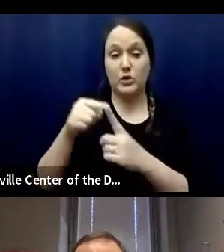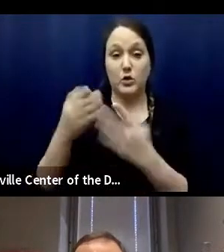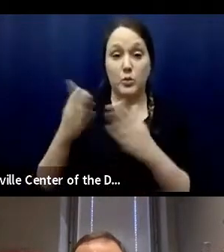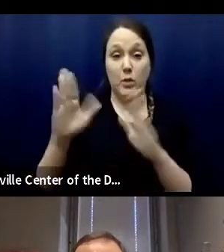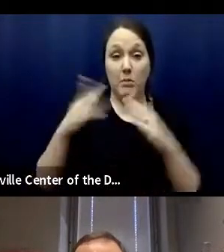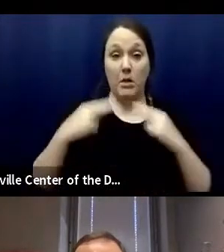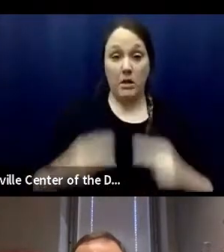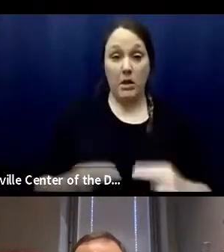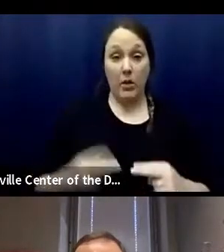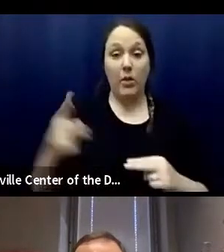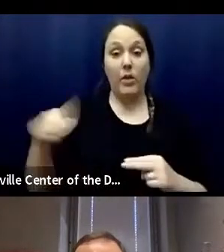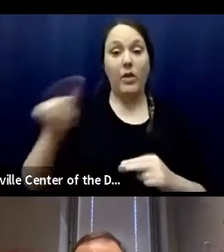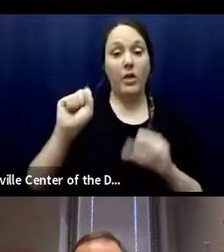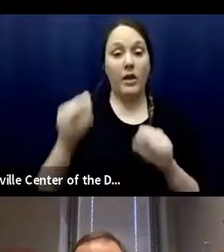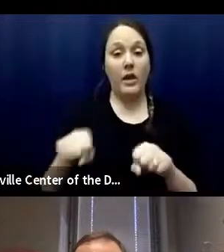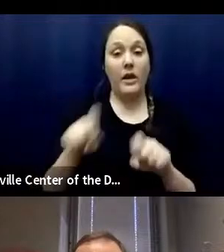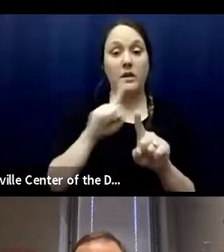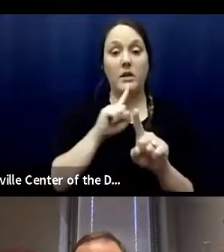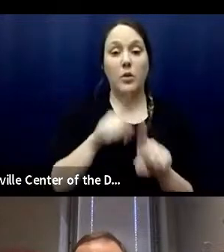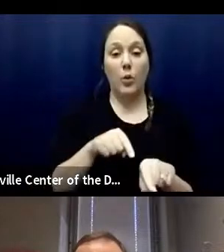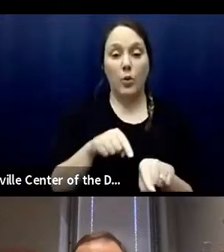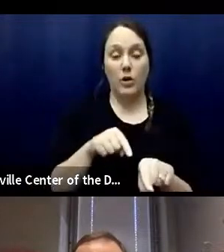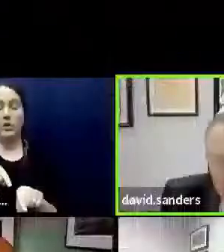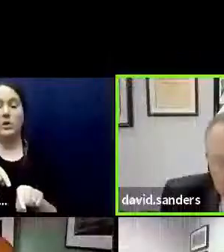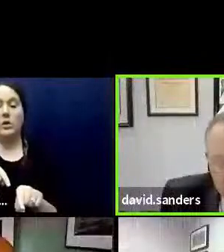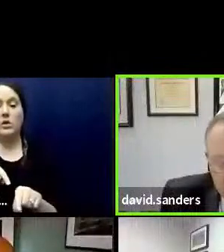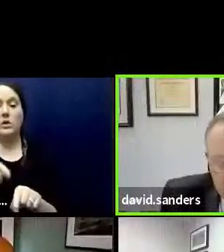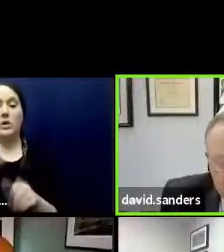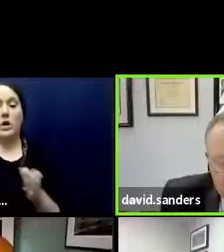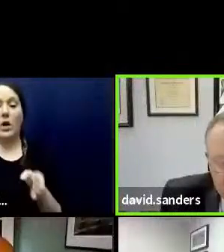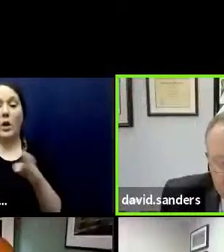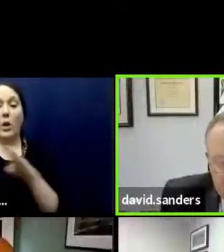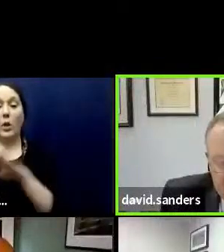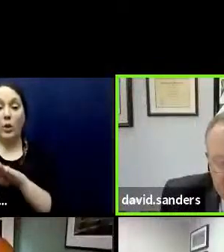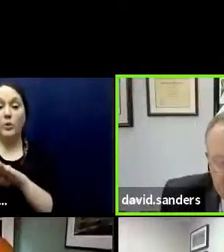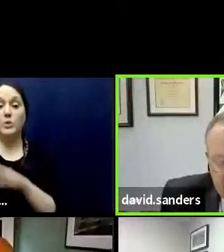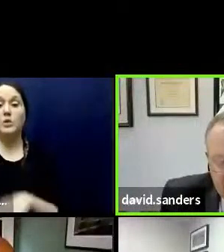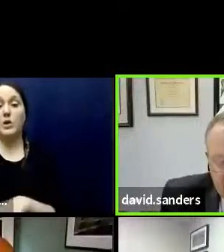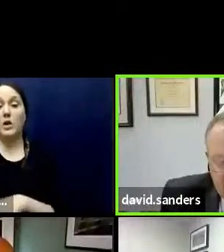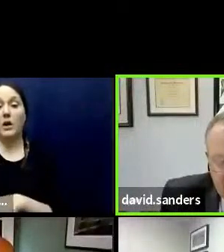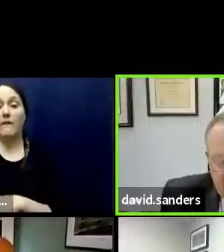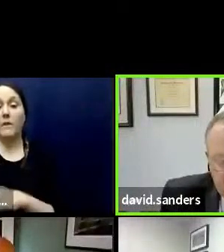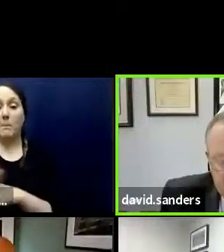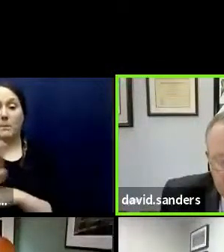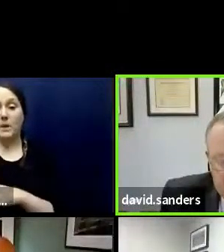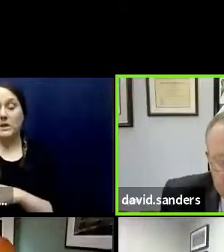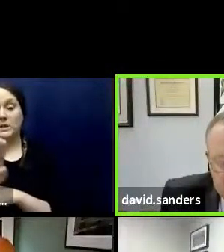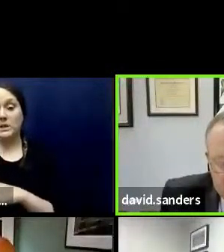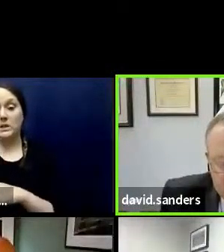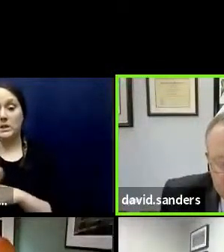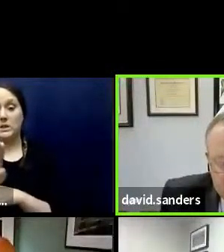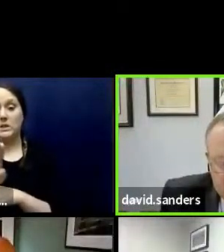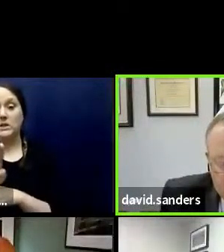they can essentially order the closure of a business